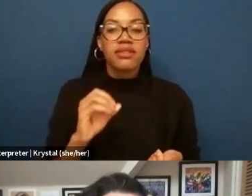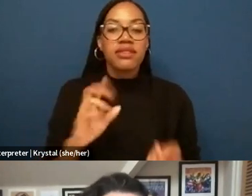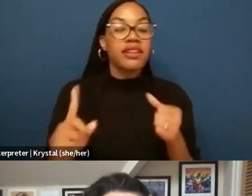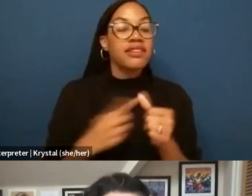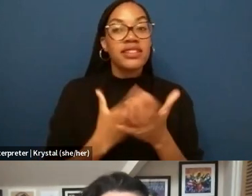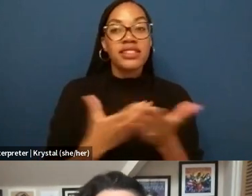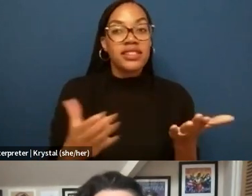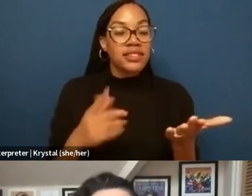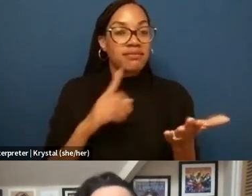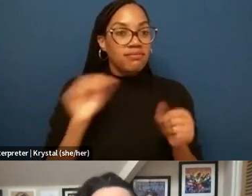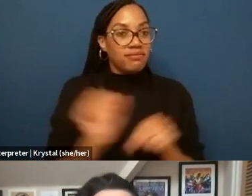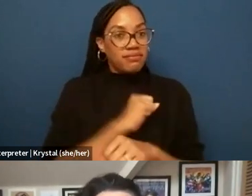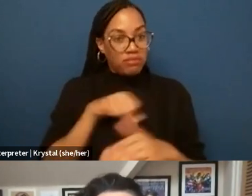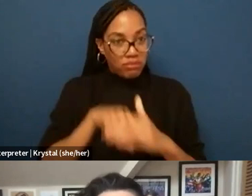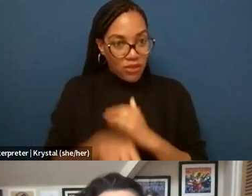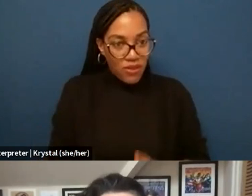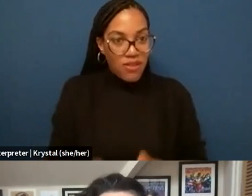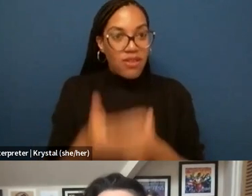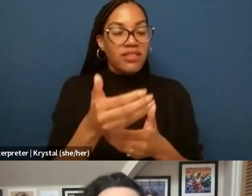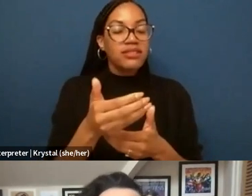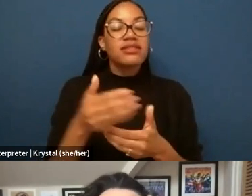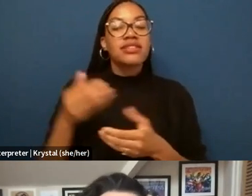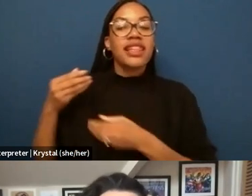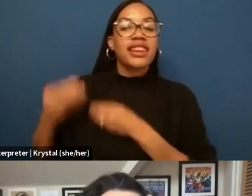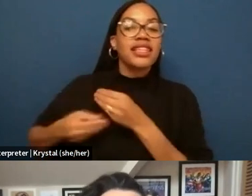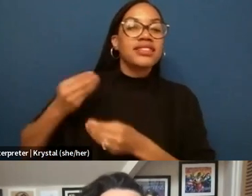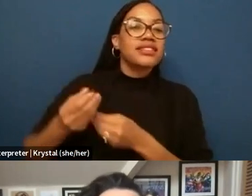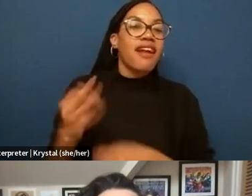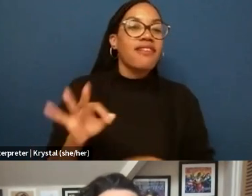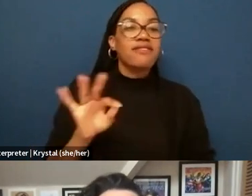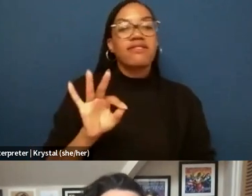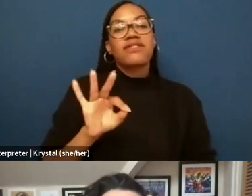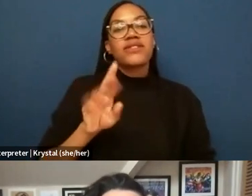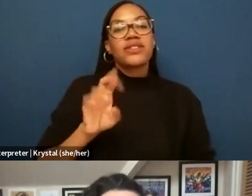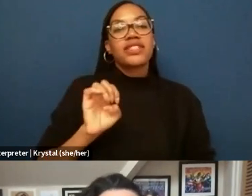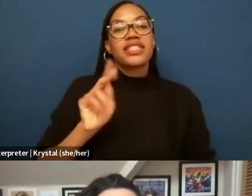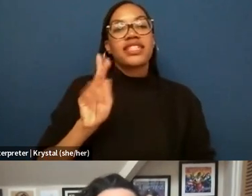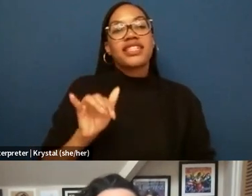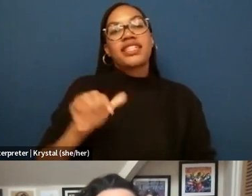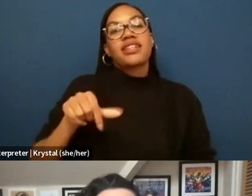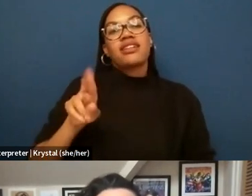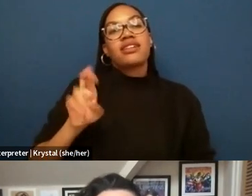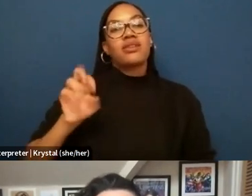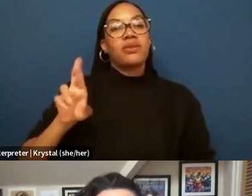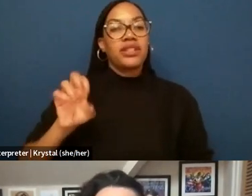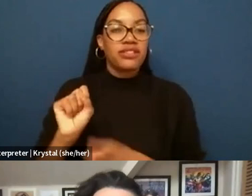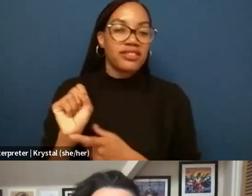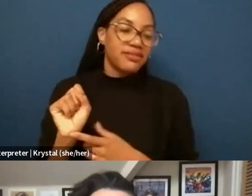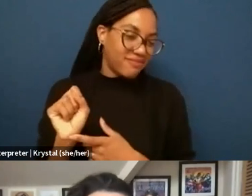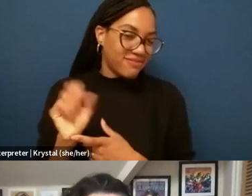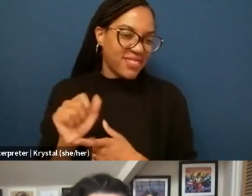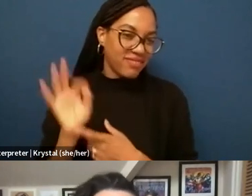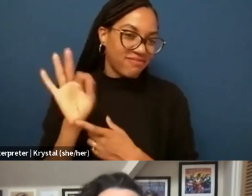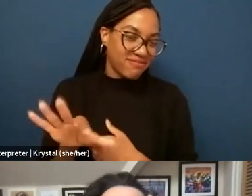that I, you know, was born into was a lineage of freaky queers. And so I like to say that first. But if we give the